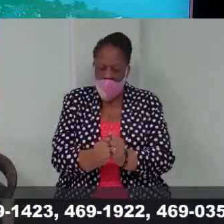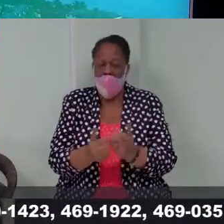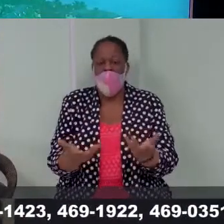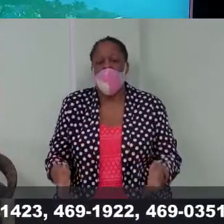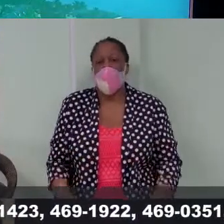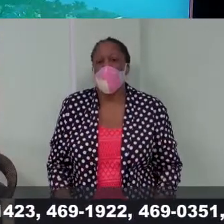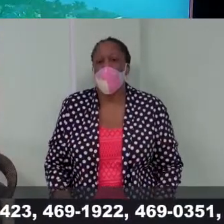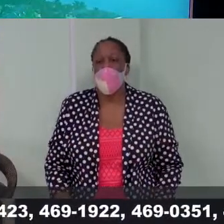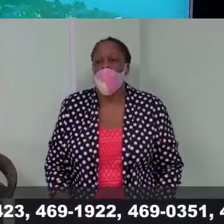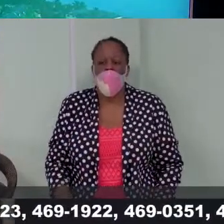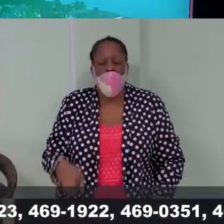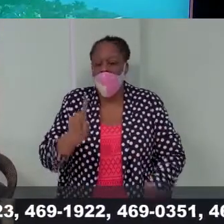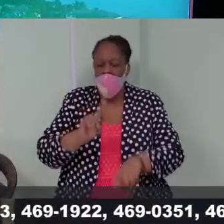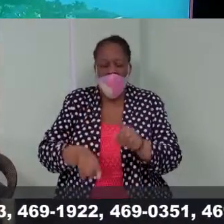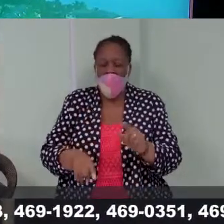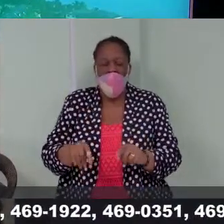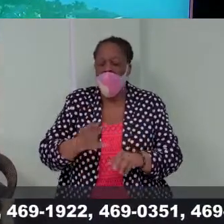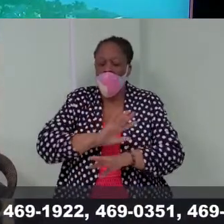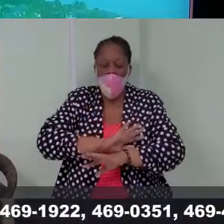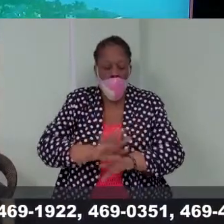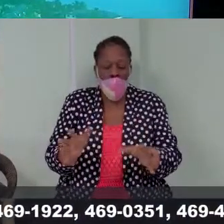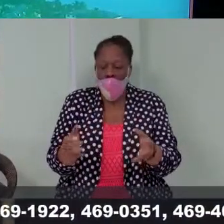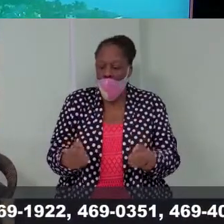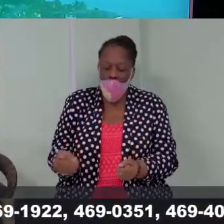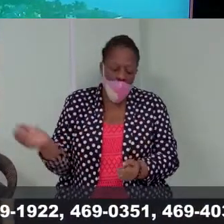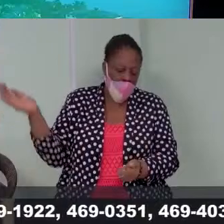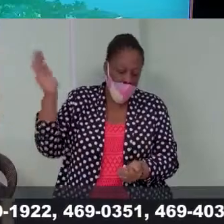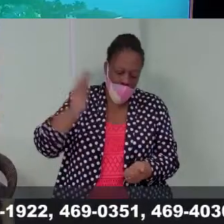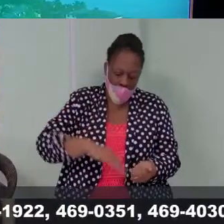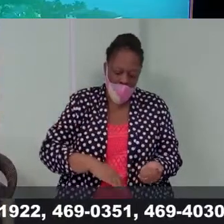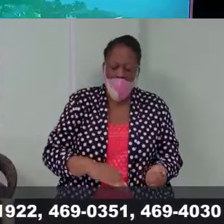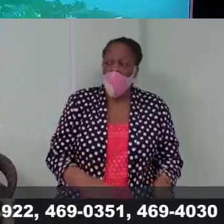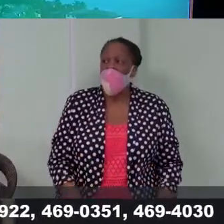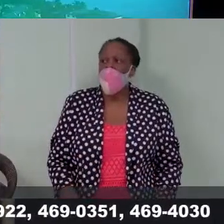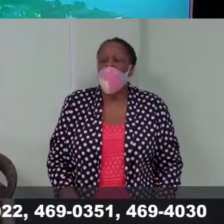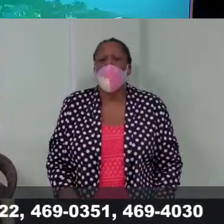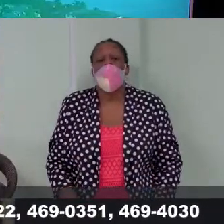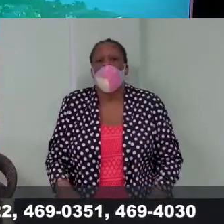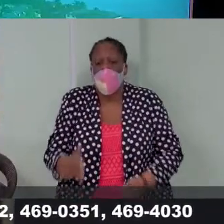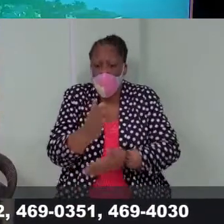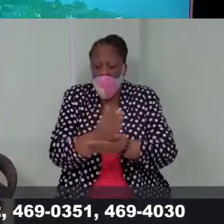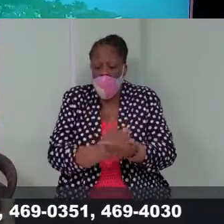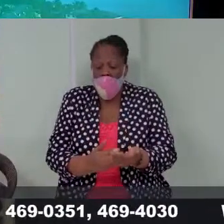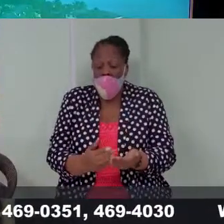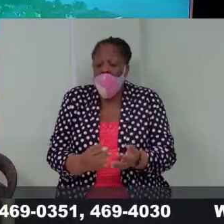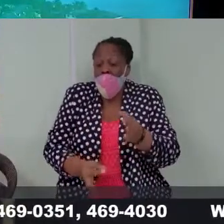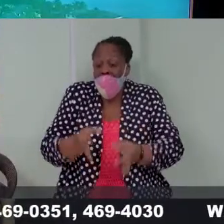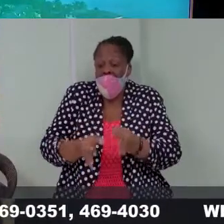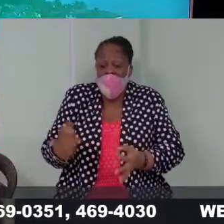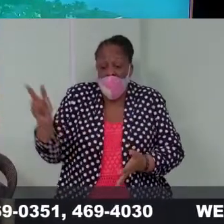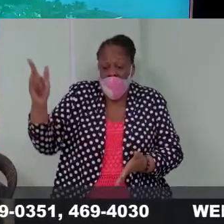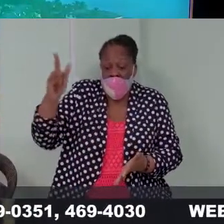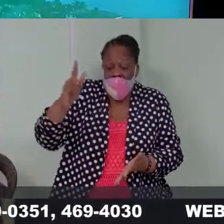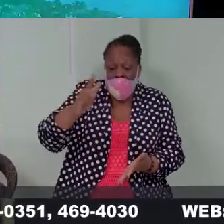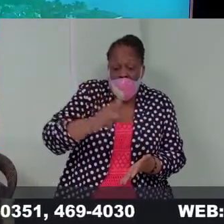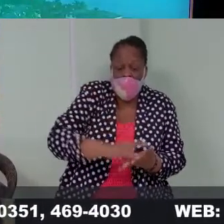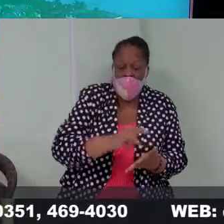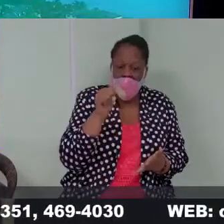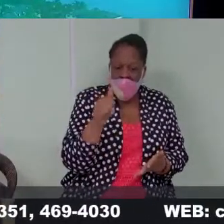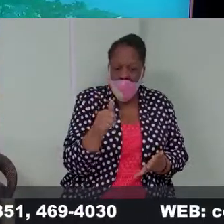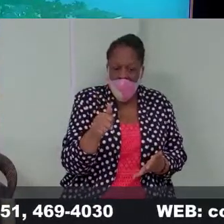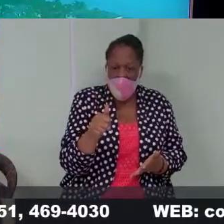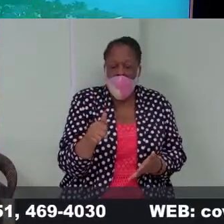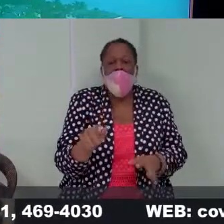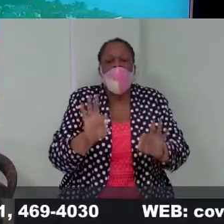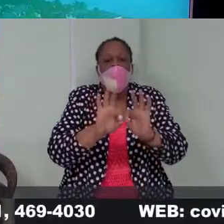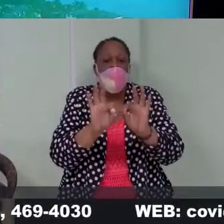country alone. On the receiving end, a relative who is on the ground would be required to